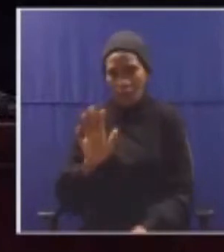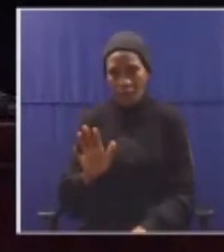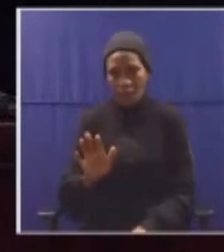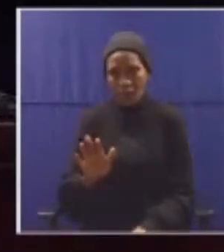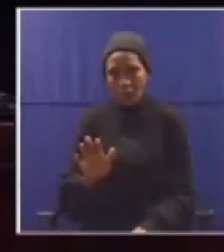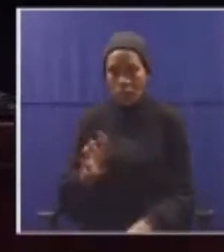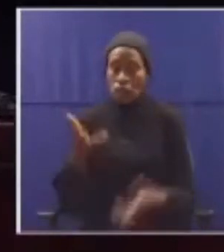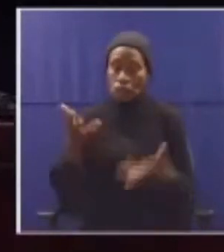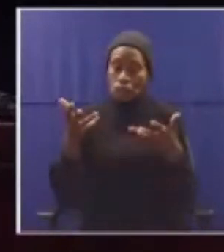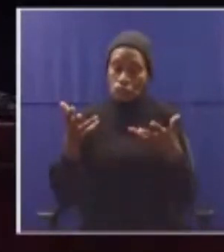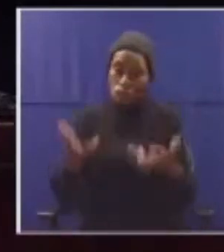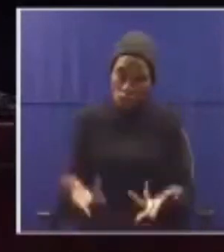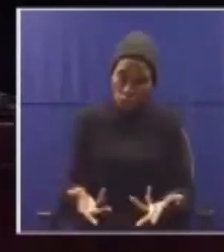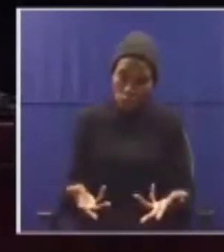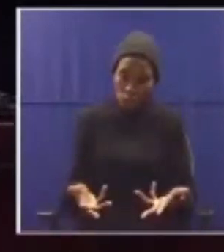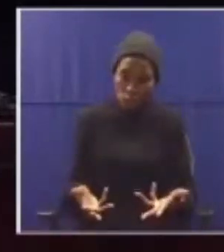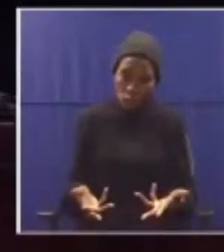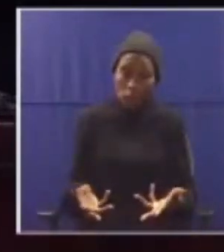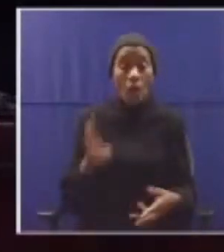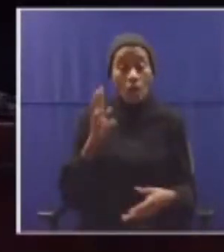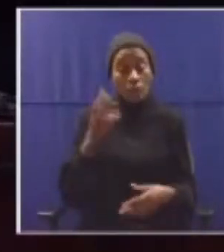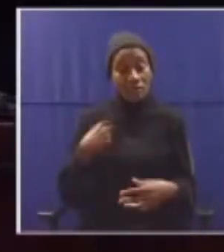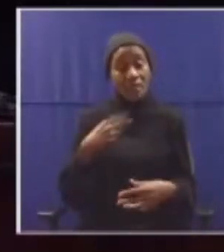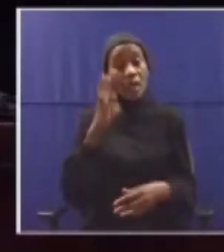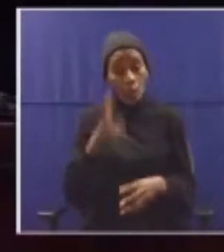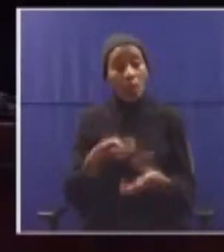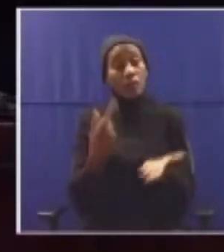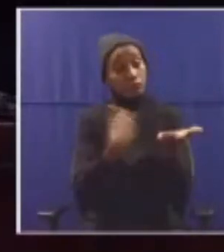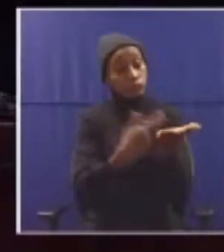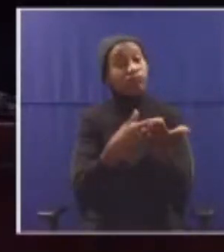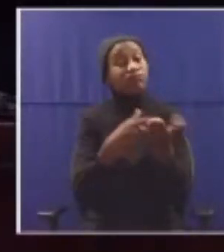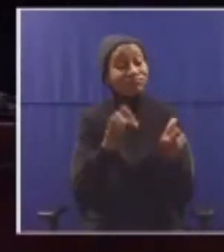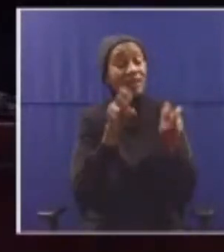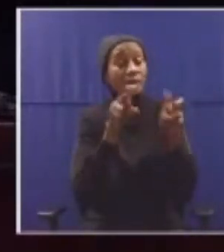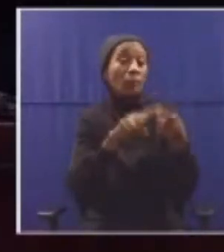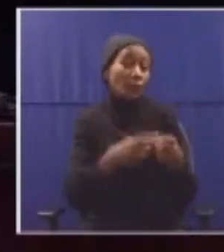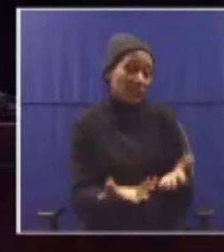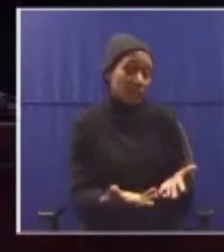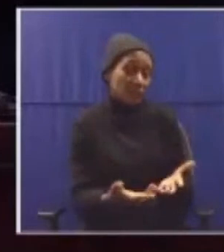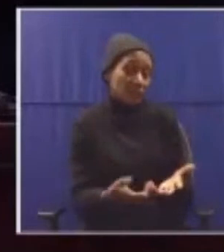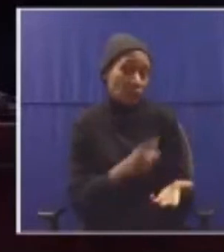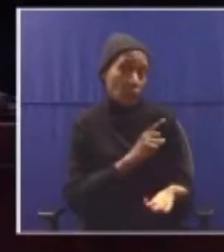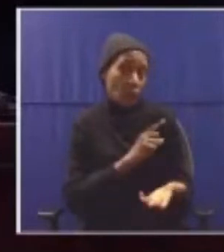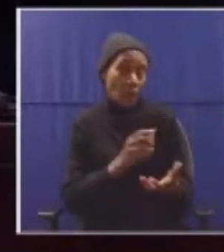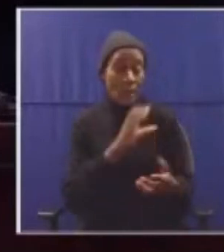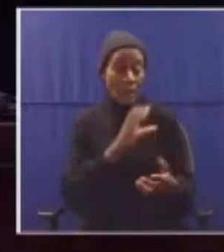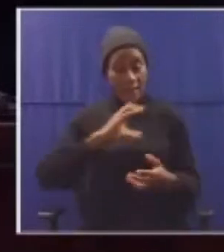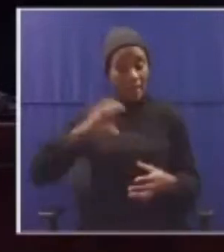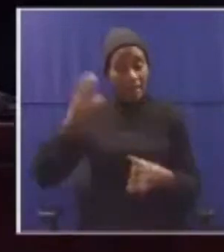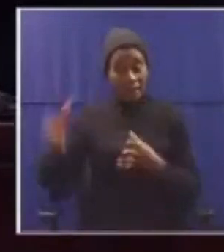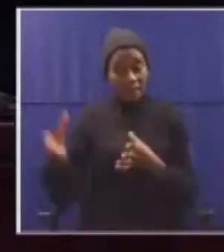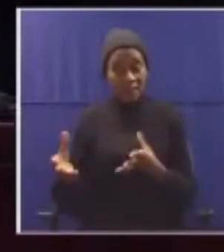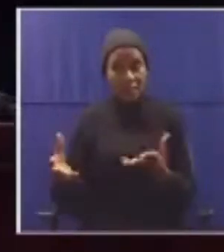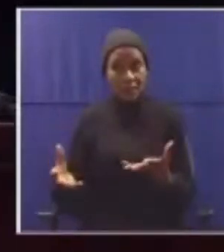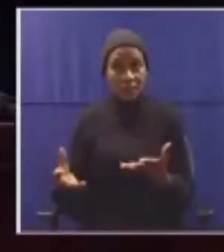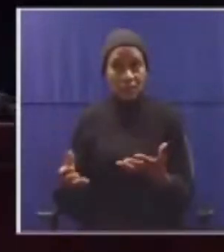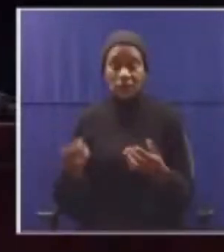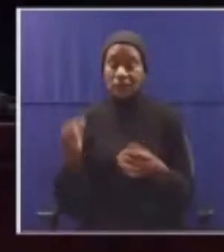So I will be discussing with him because the cabinet has put